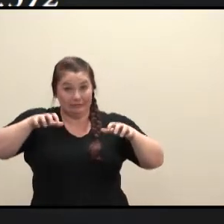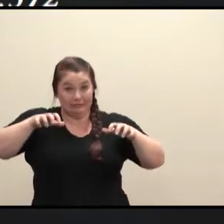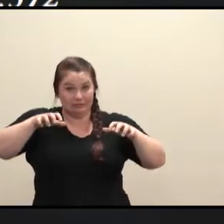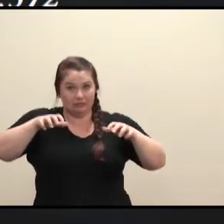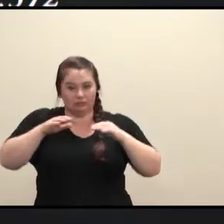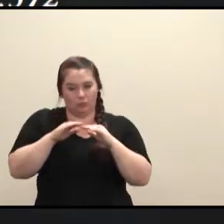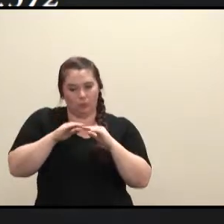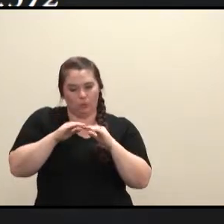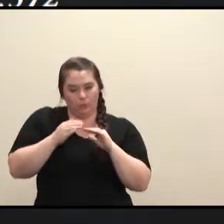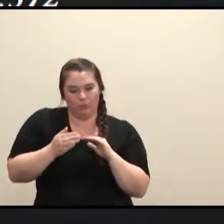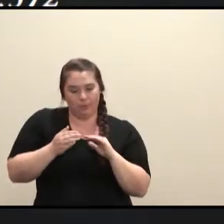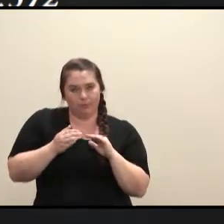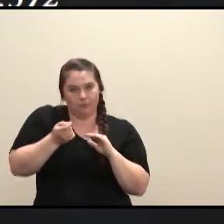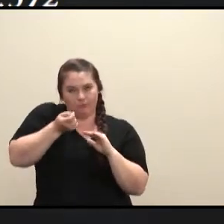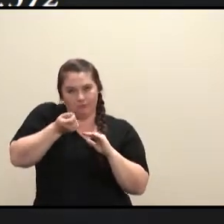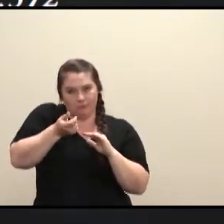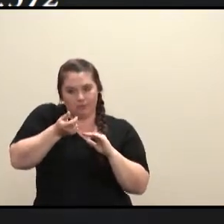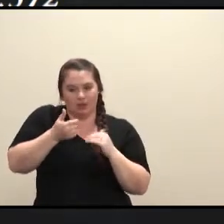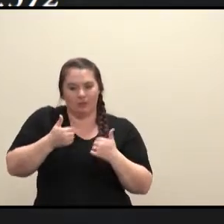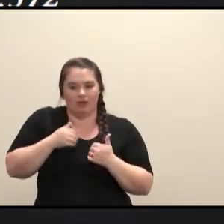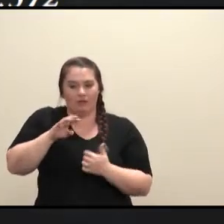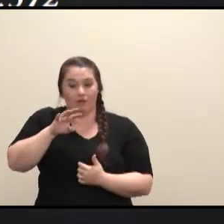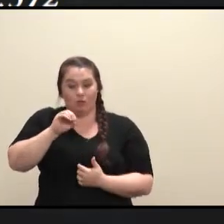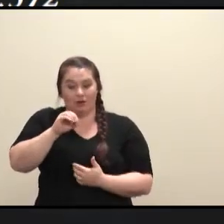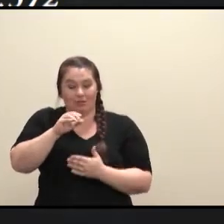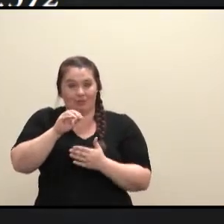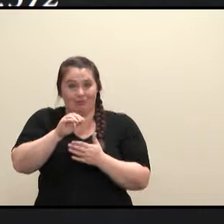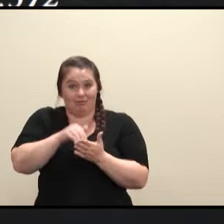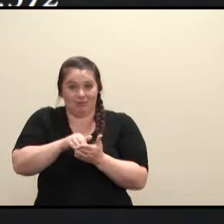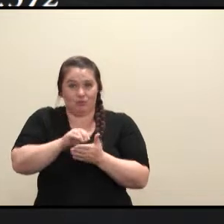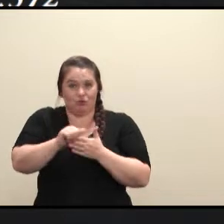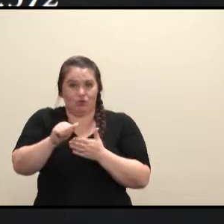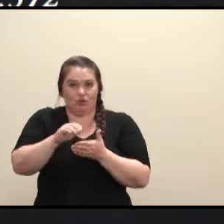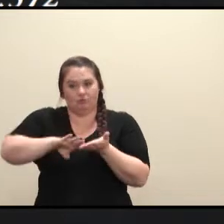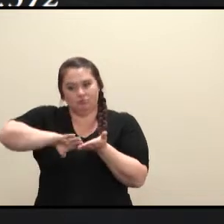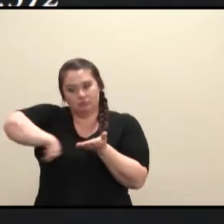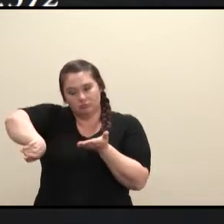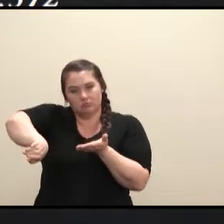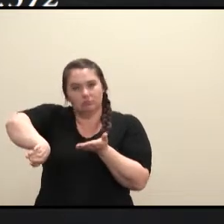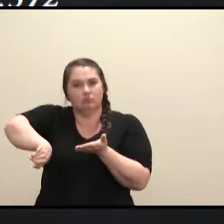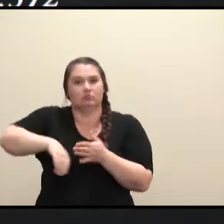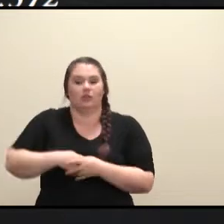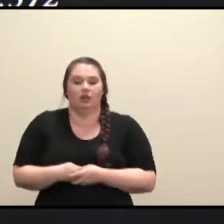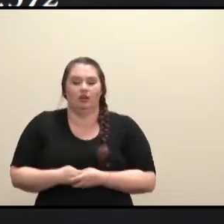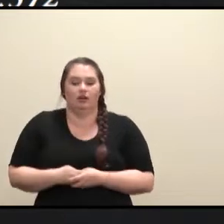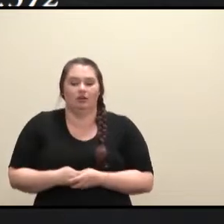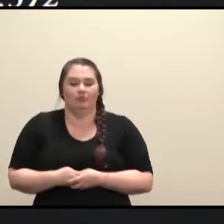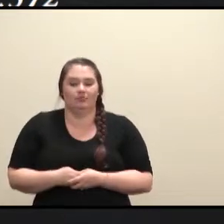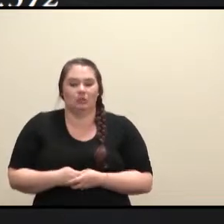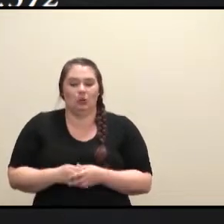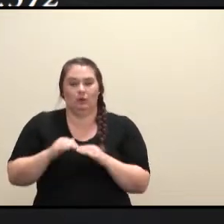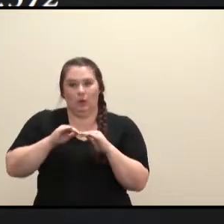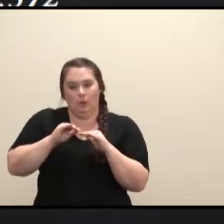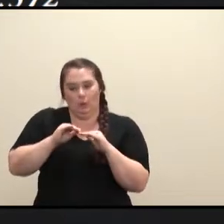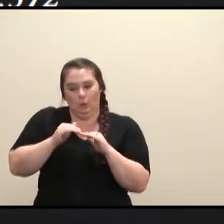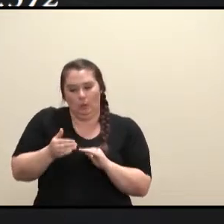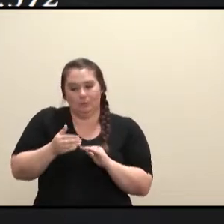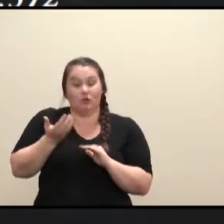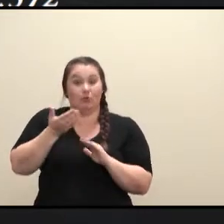little bit because with that $40,000 exemption, it brings the frozen values down a little bit. So